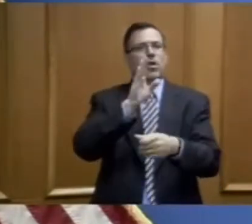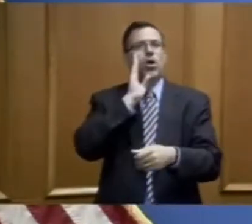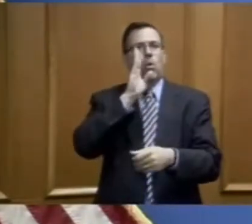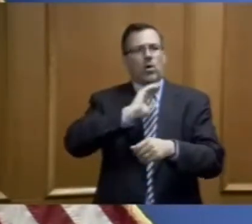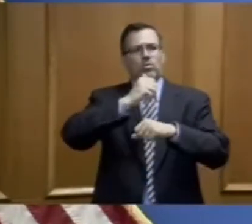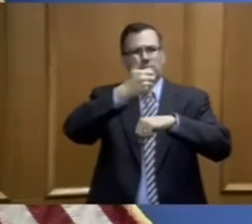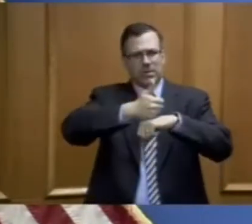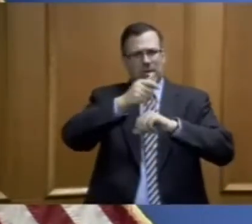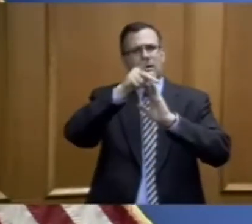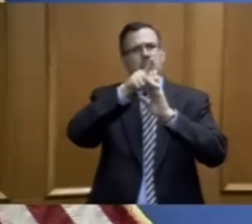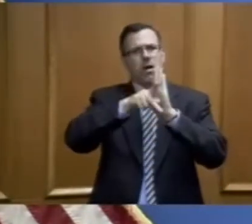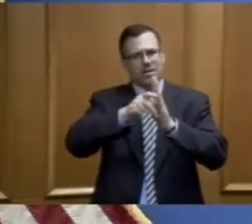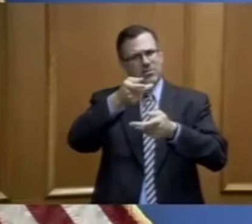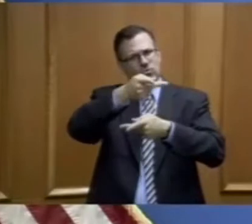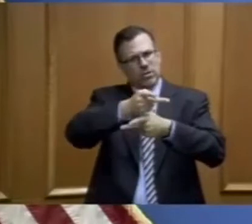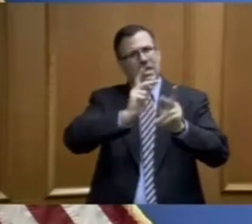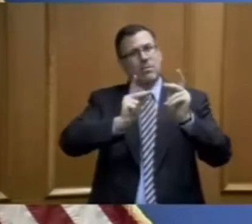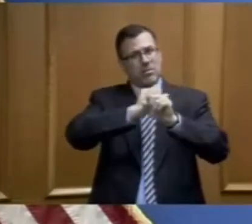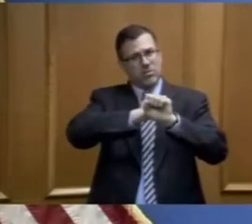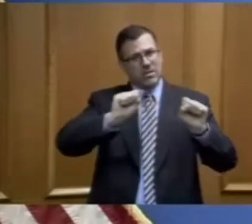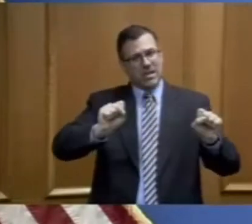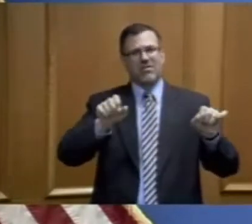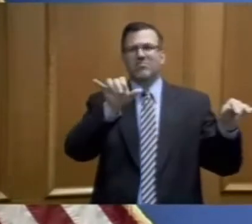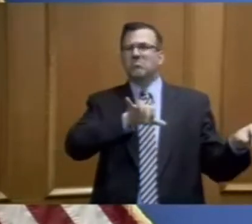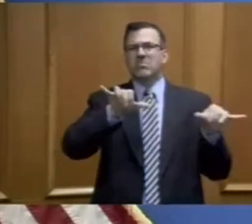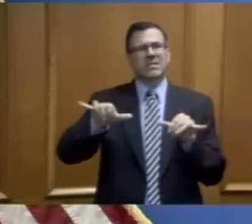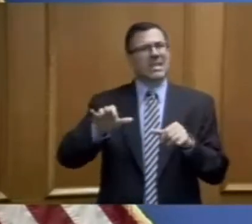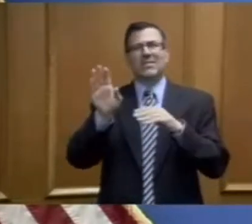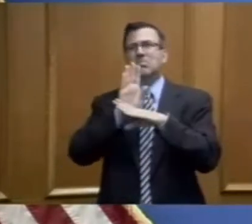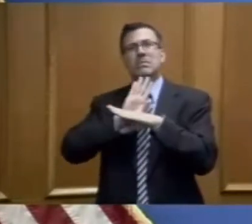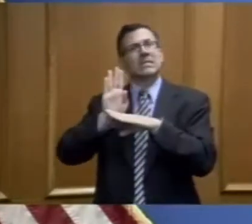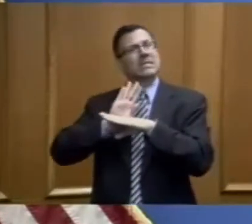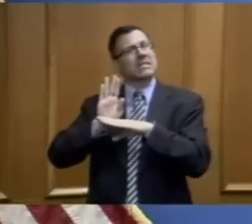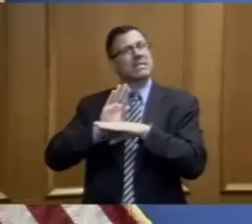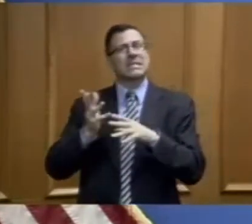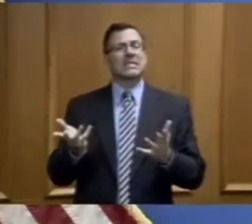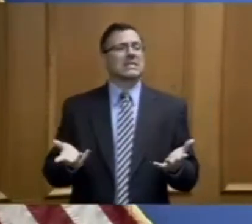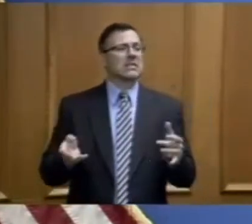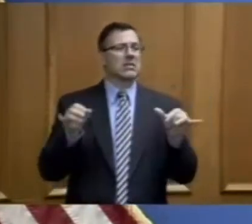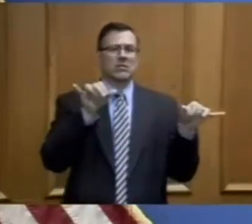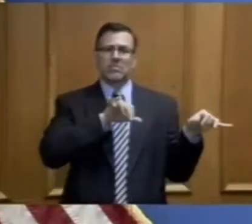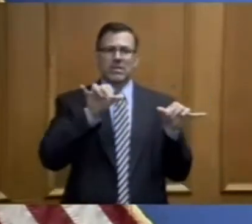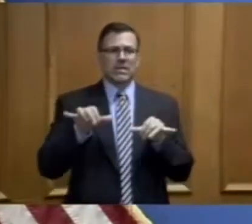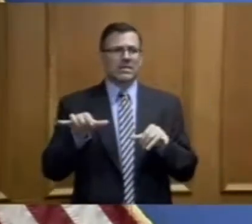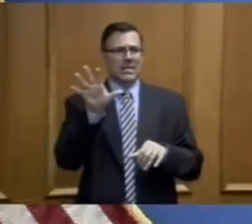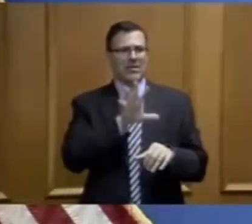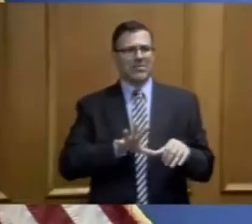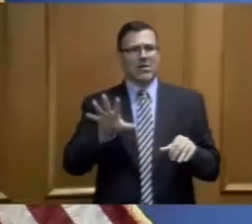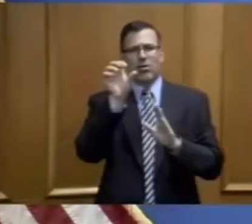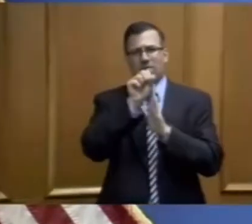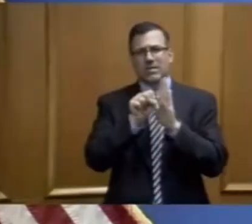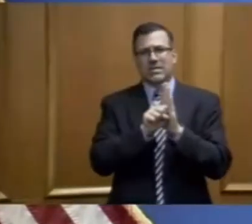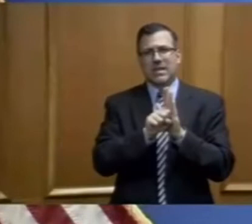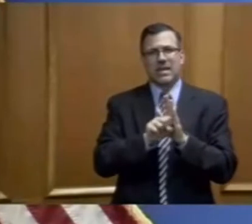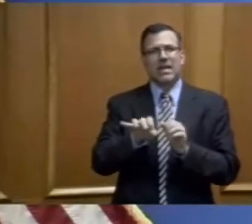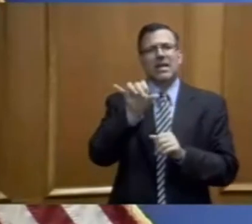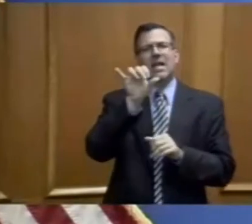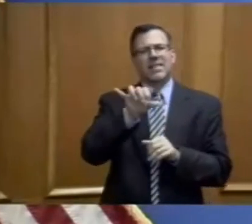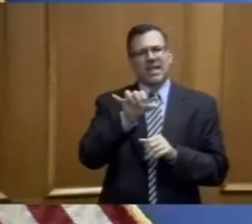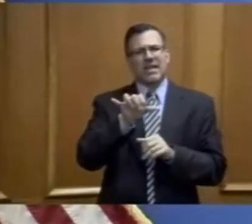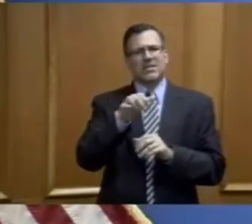people safe. And there's a way to do that, just like we're doing it in businesses, just like we're doing it all across the state. That's what's most